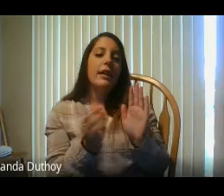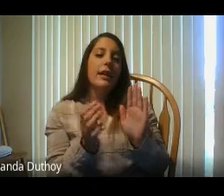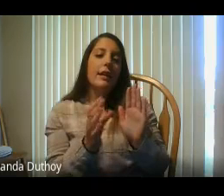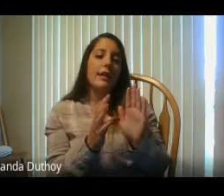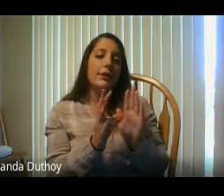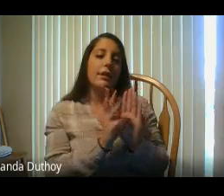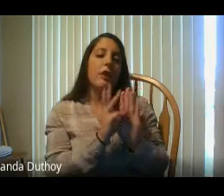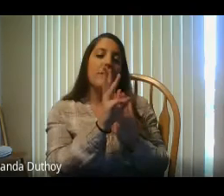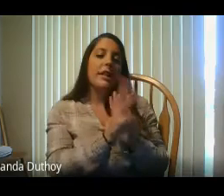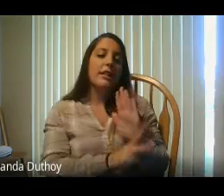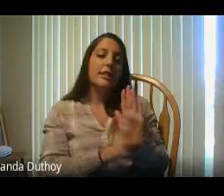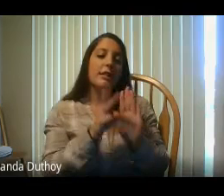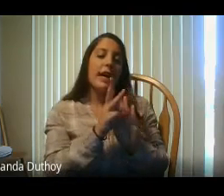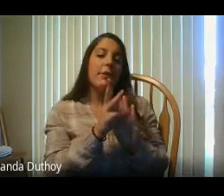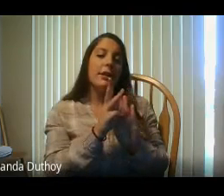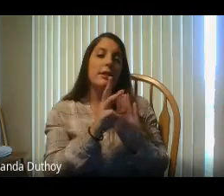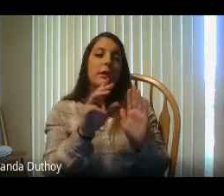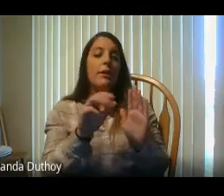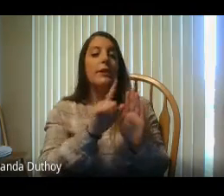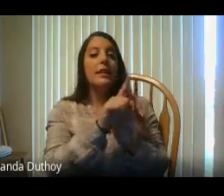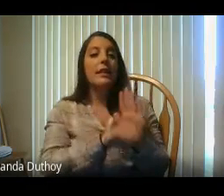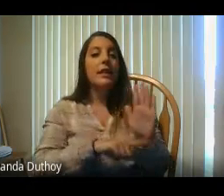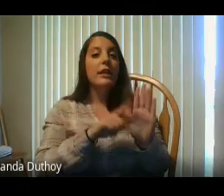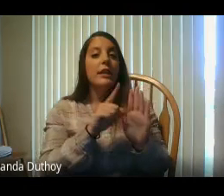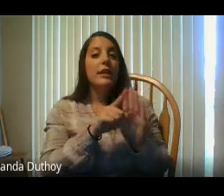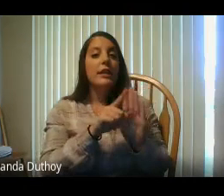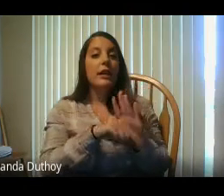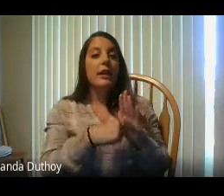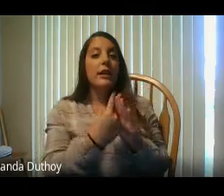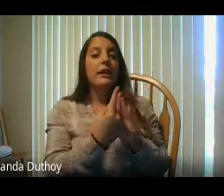clock. And then you can incorporate it. 6 hours, or was it